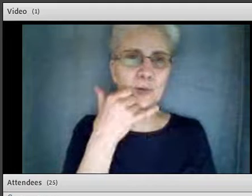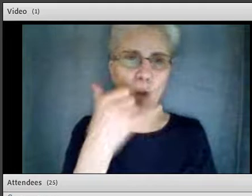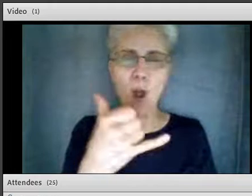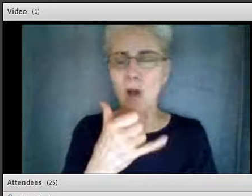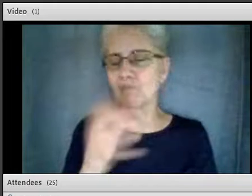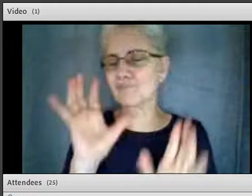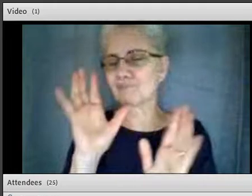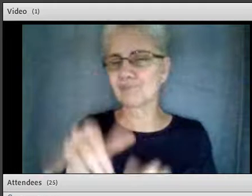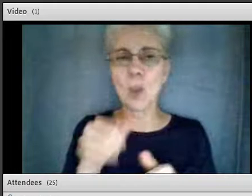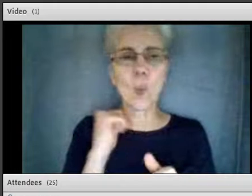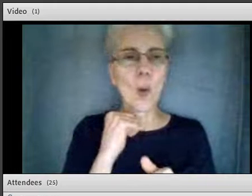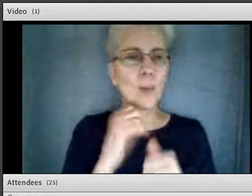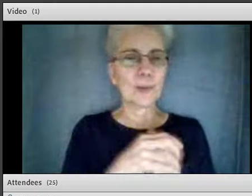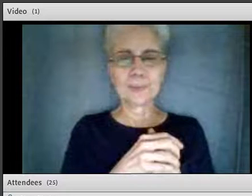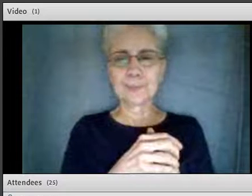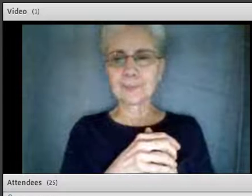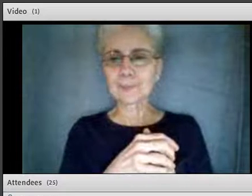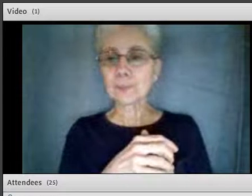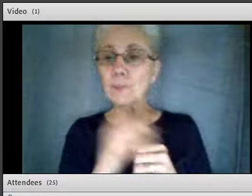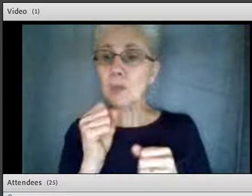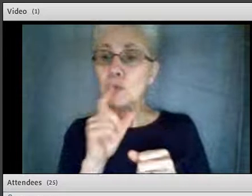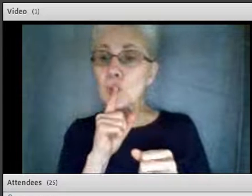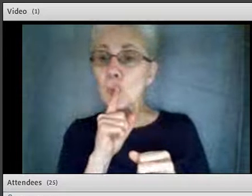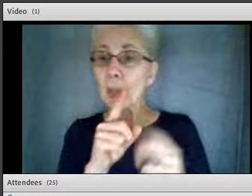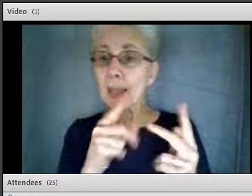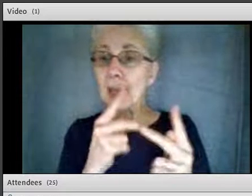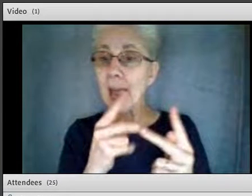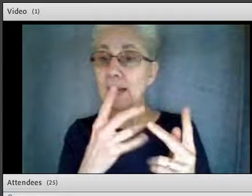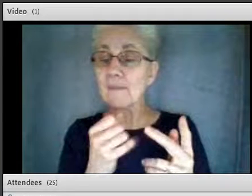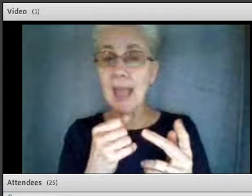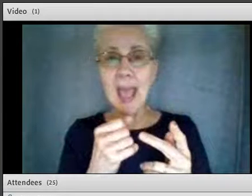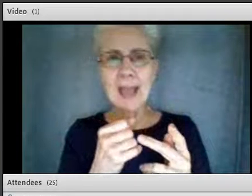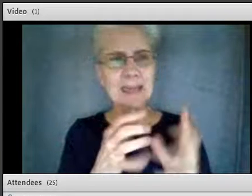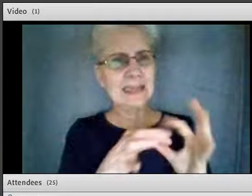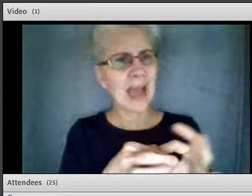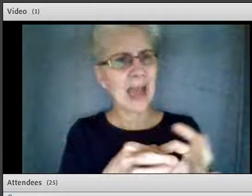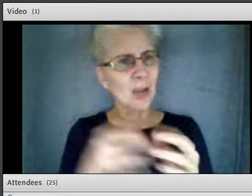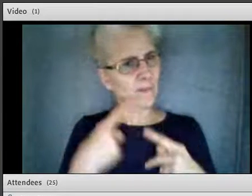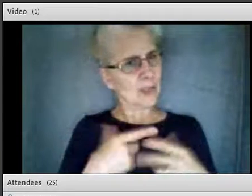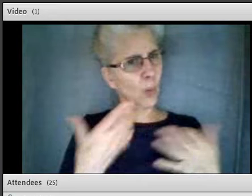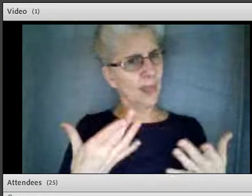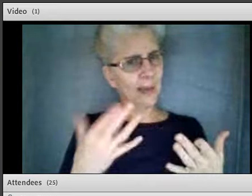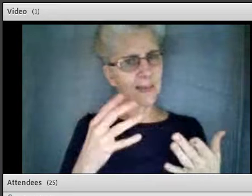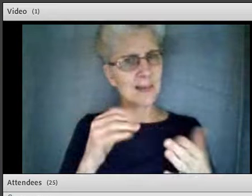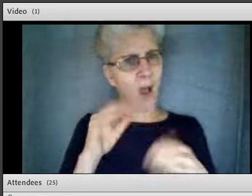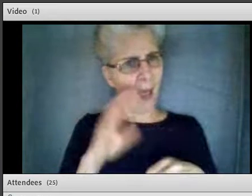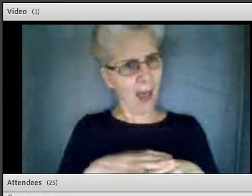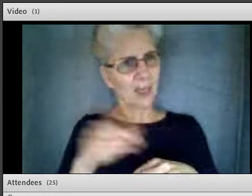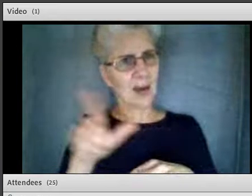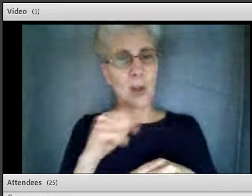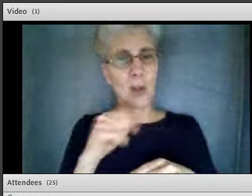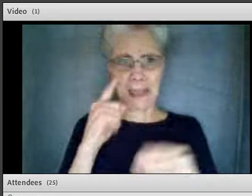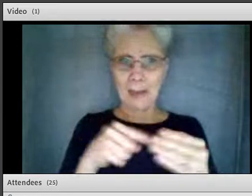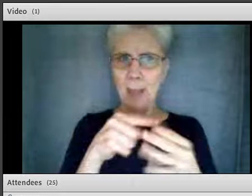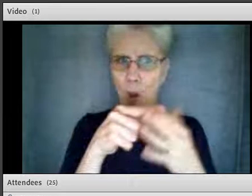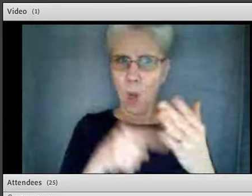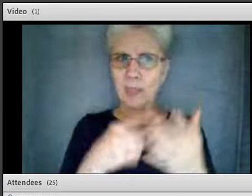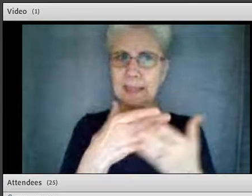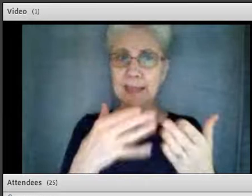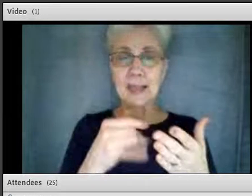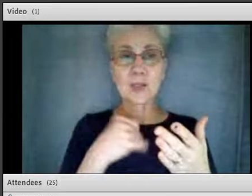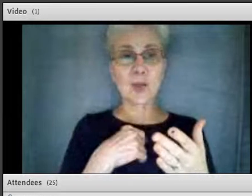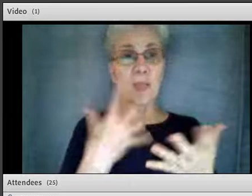So really kind of, and tie in your physical stuff. Really think through all of these things. So they want home delivery. How do they get to it?